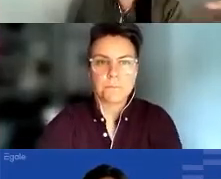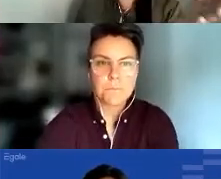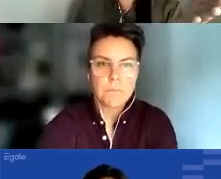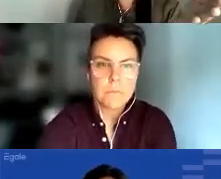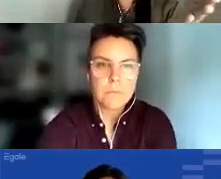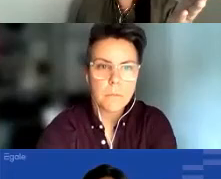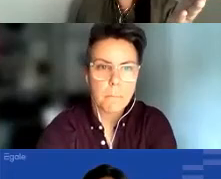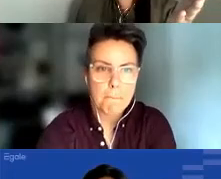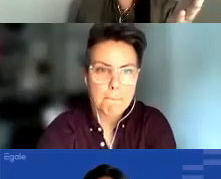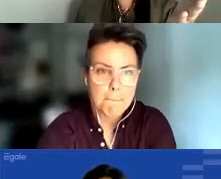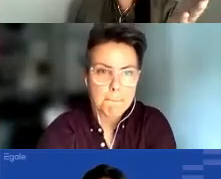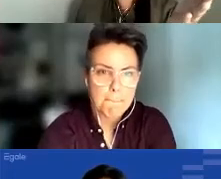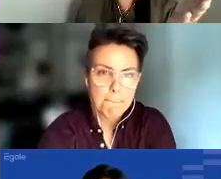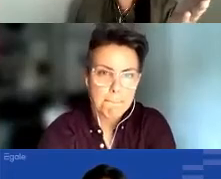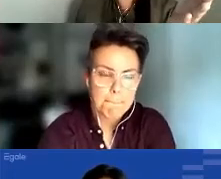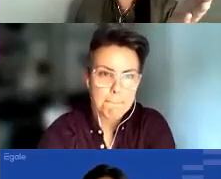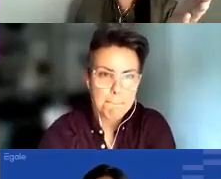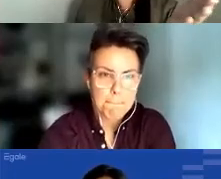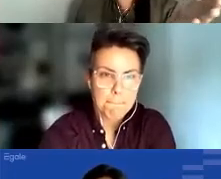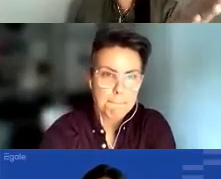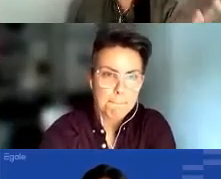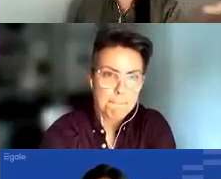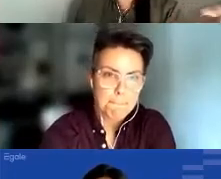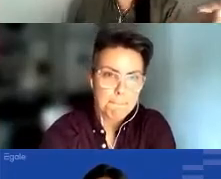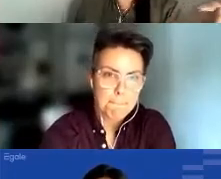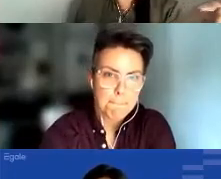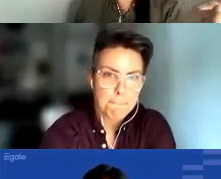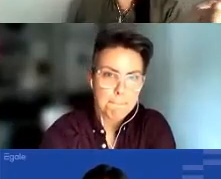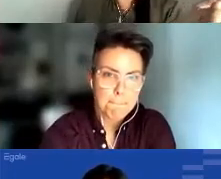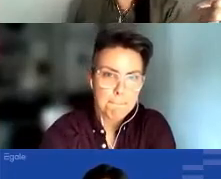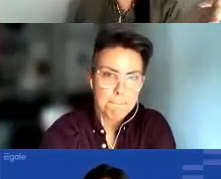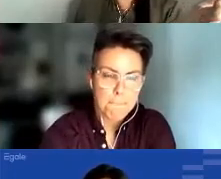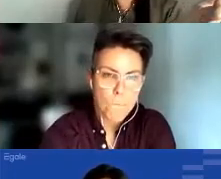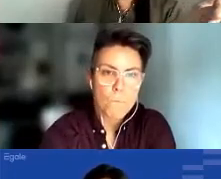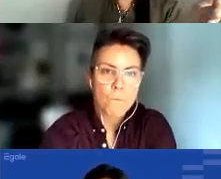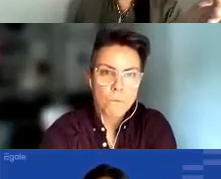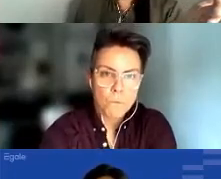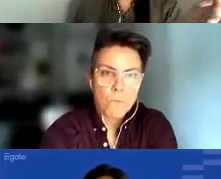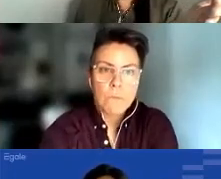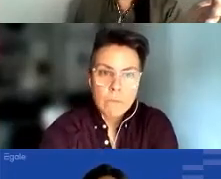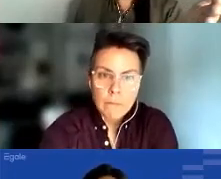your research findings are going to be out, you said, this time next year, correct?